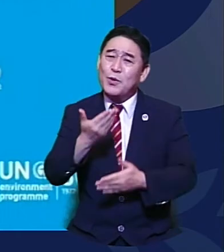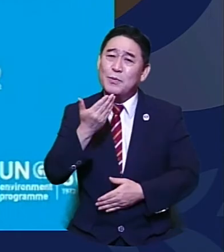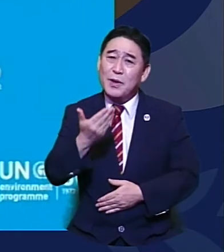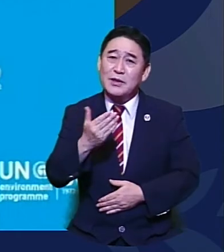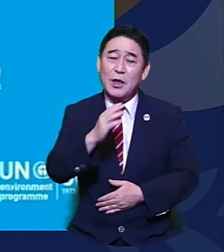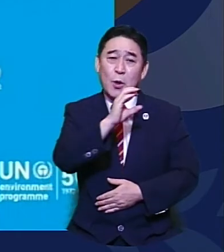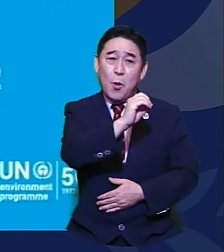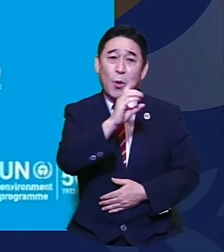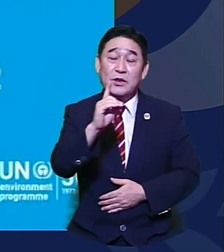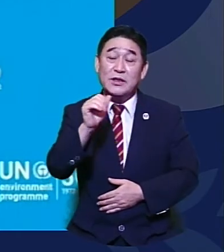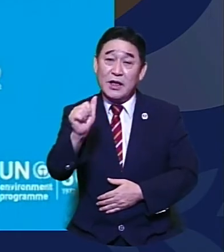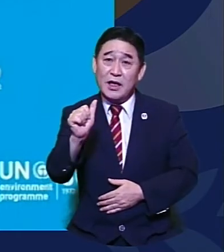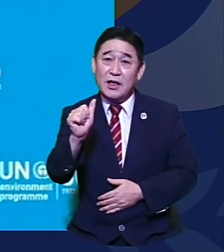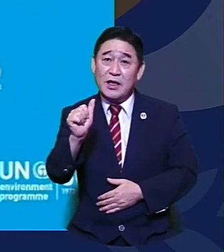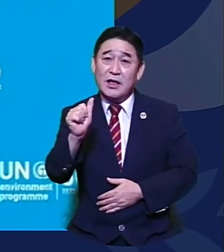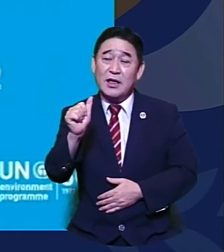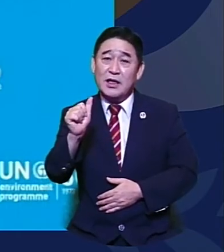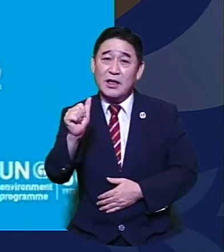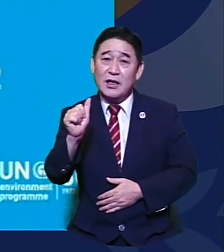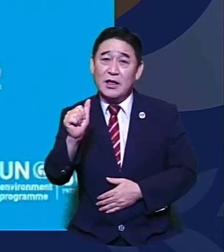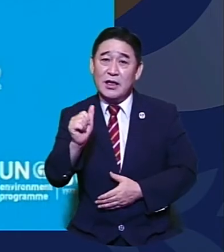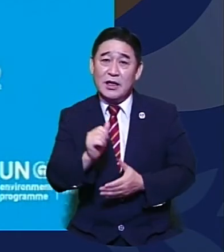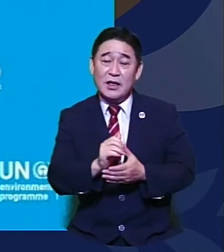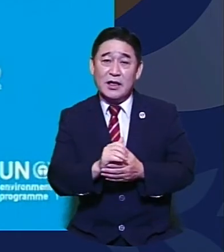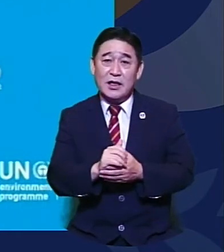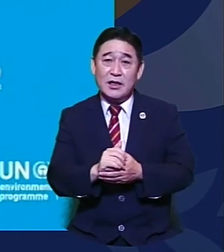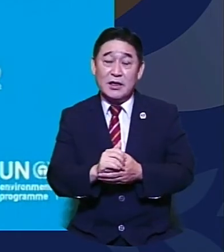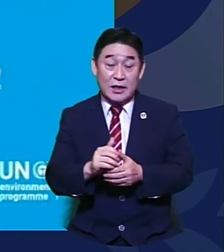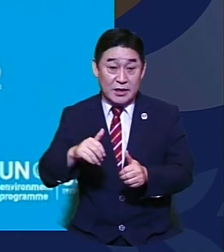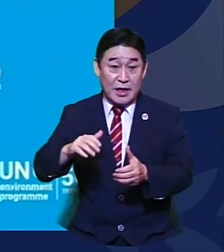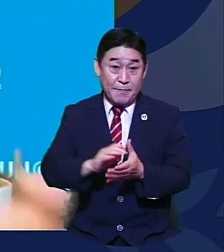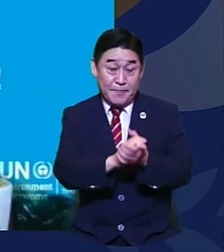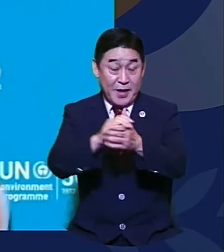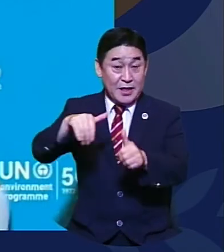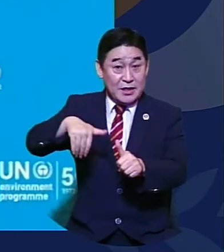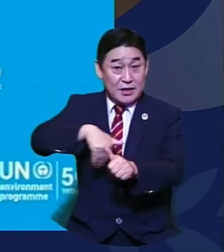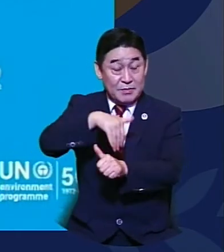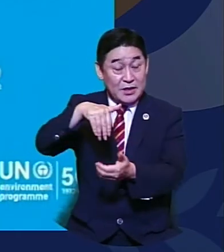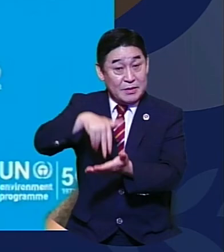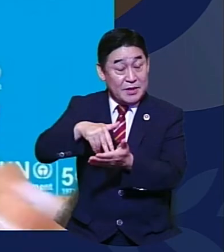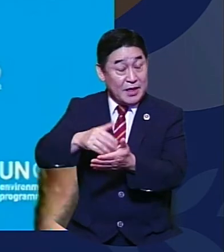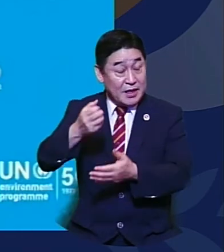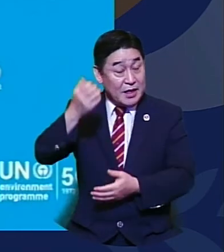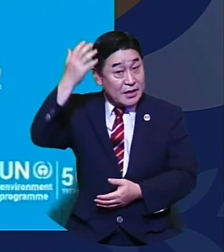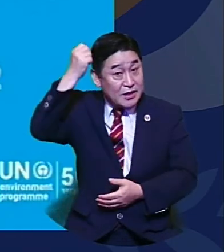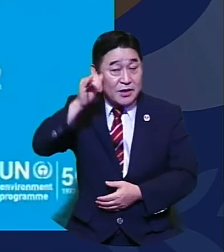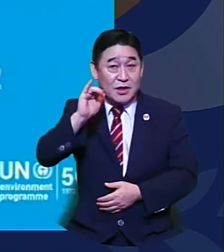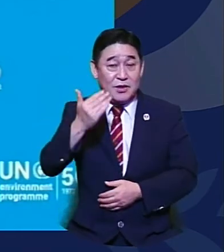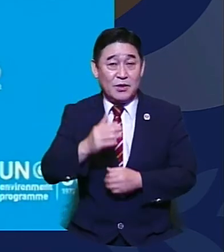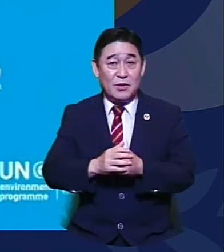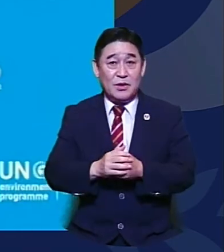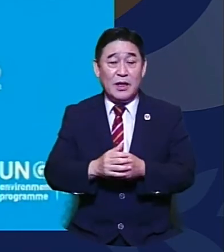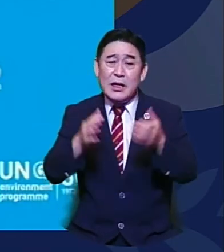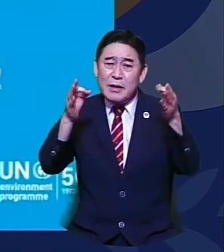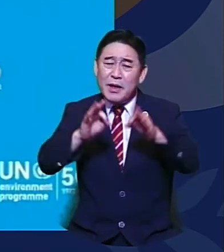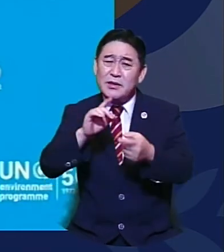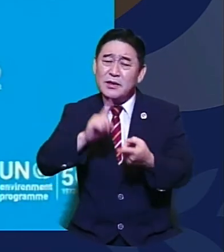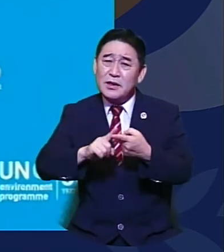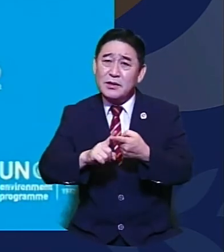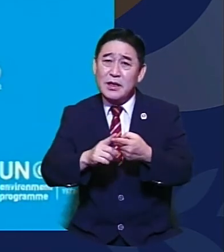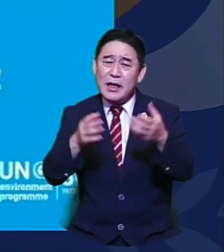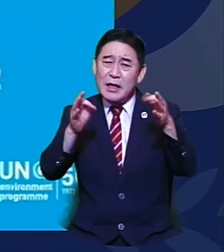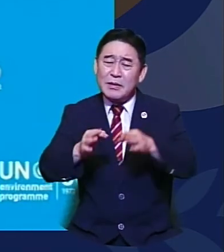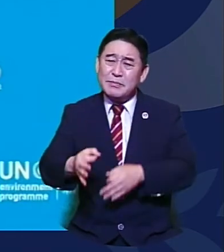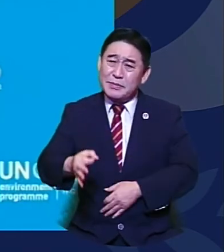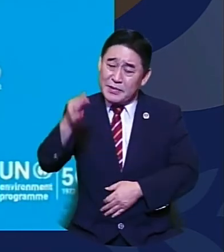on the financing, I would argue it depends what you mean by expensive. For example,